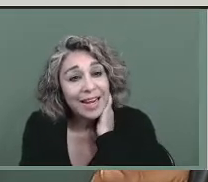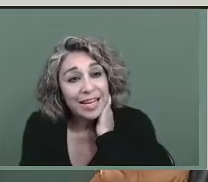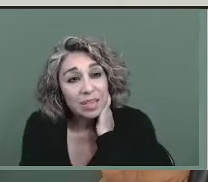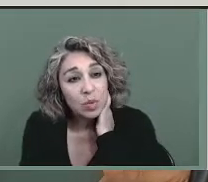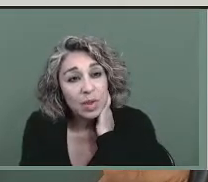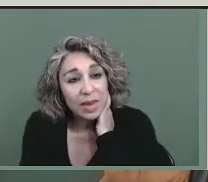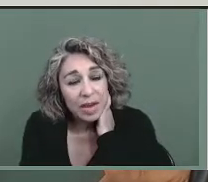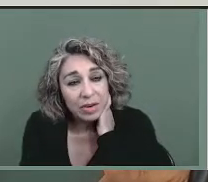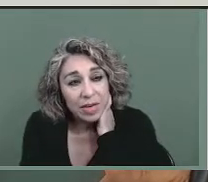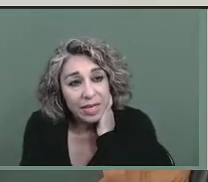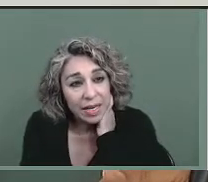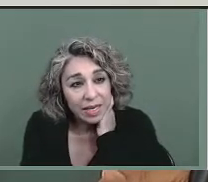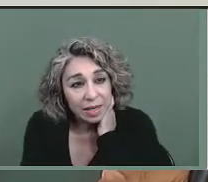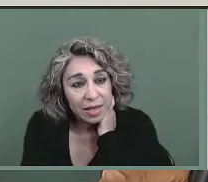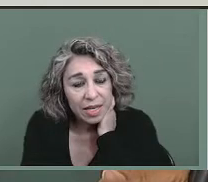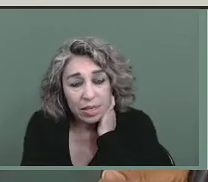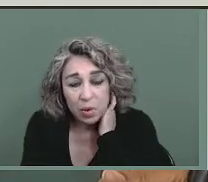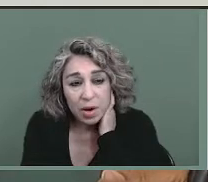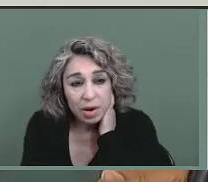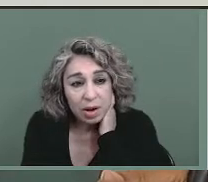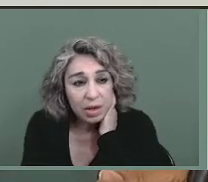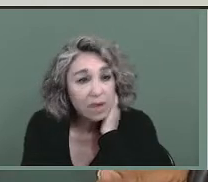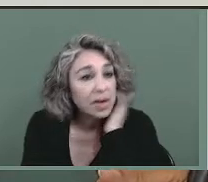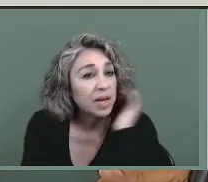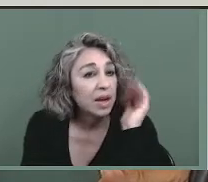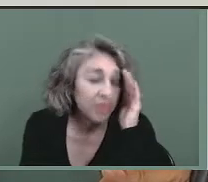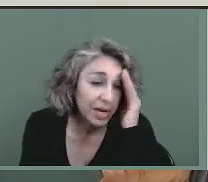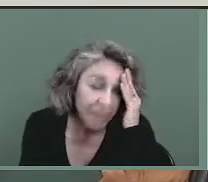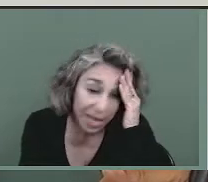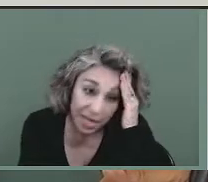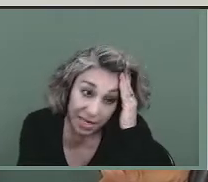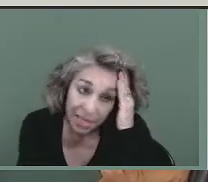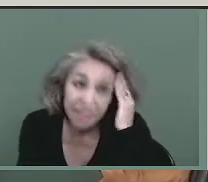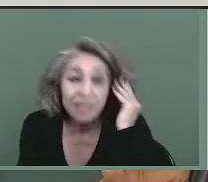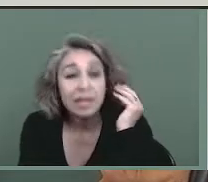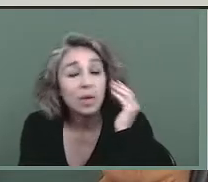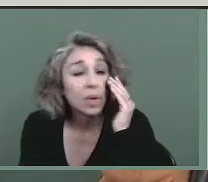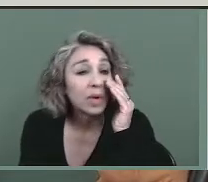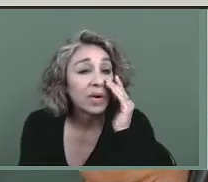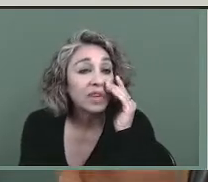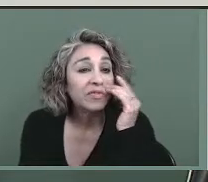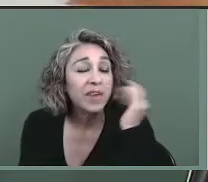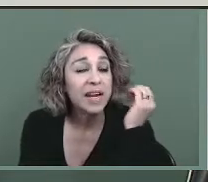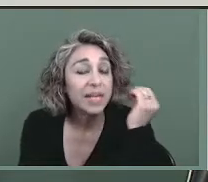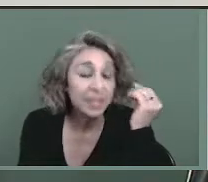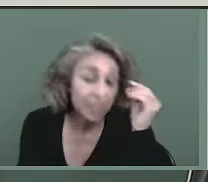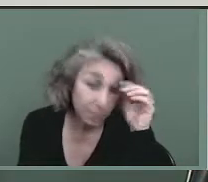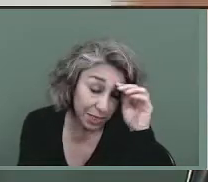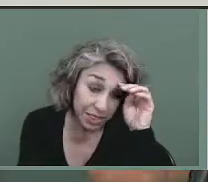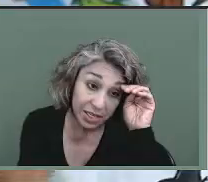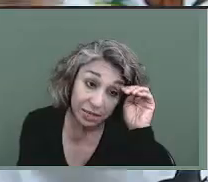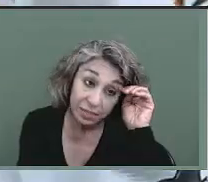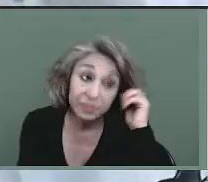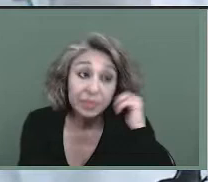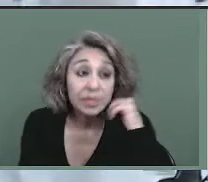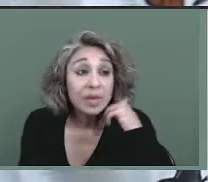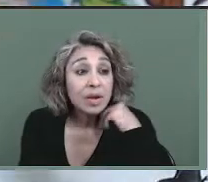And it is without a debt. Yes, we are not going to contract any debt. We're going to finance the